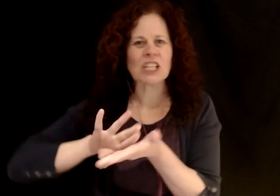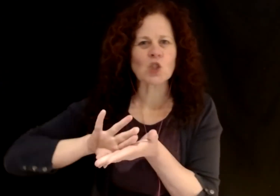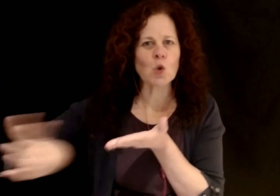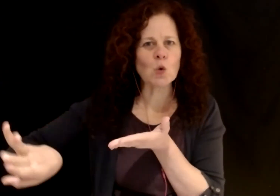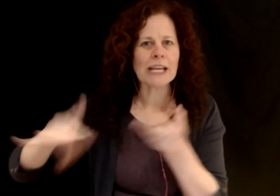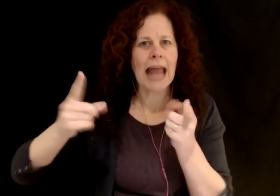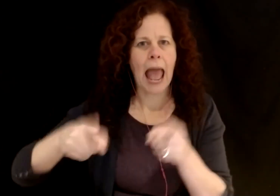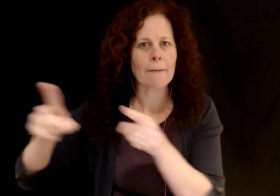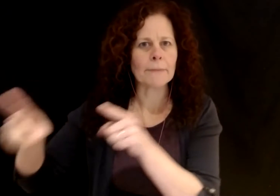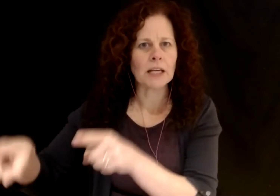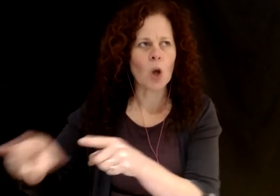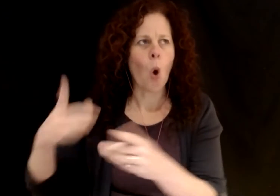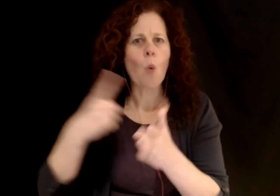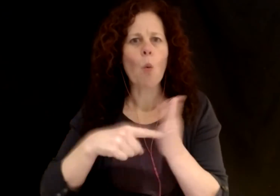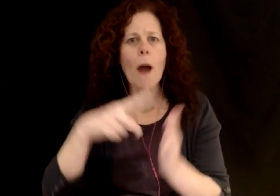of those